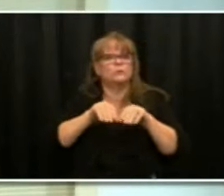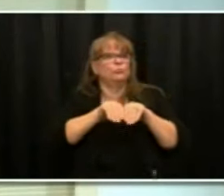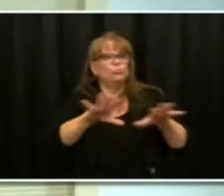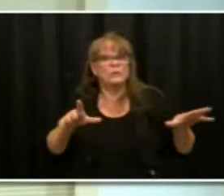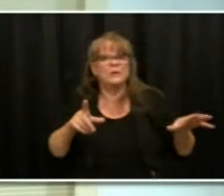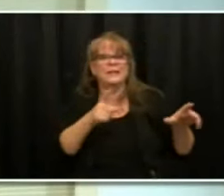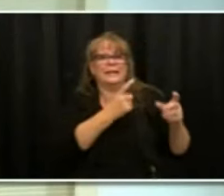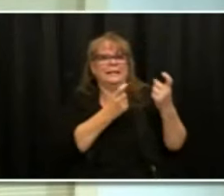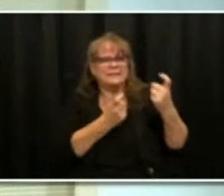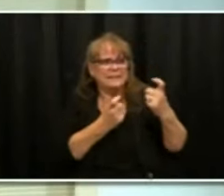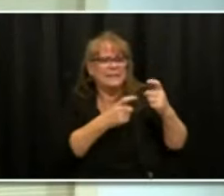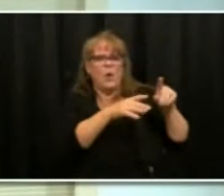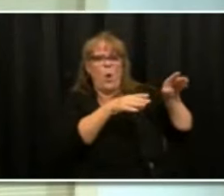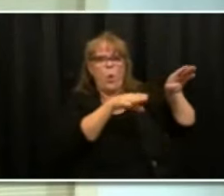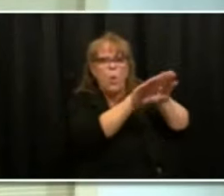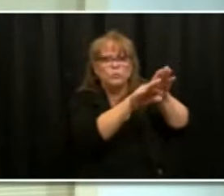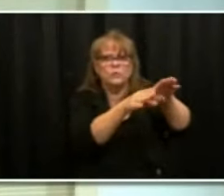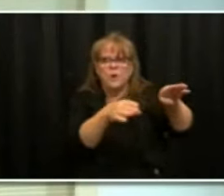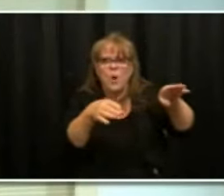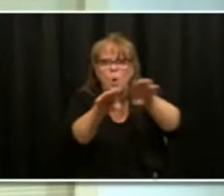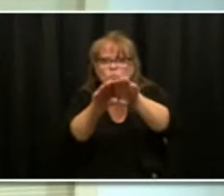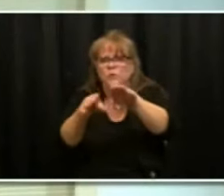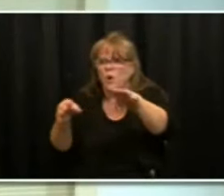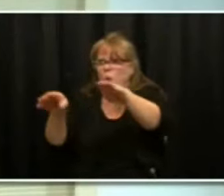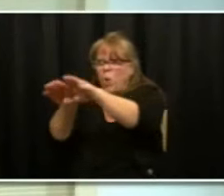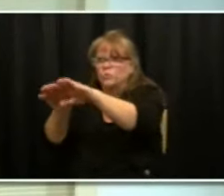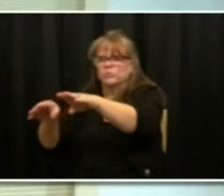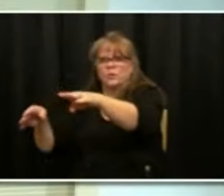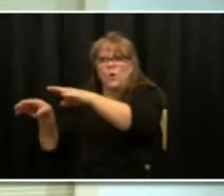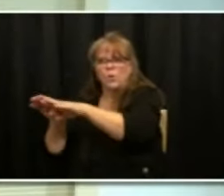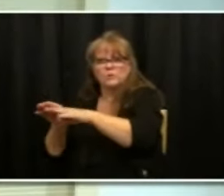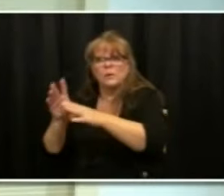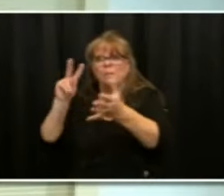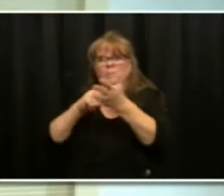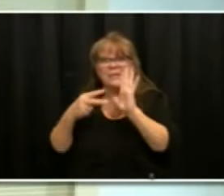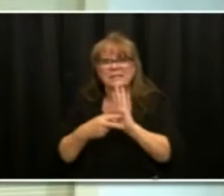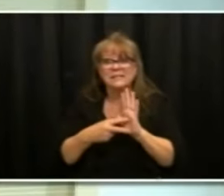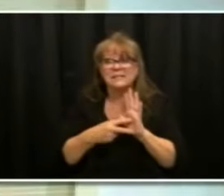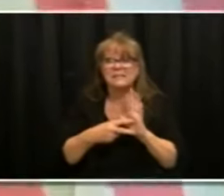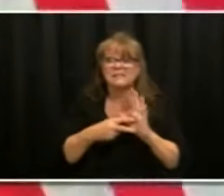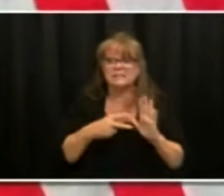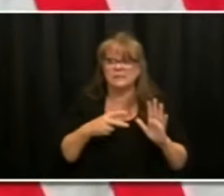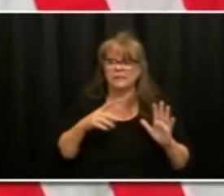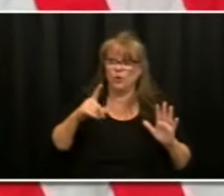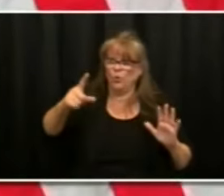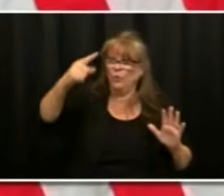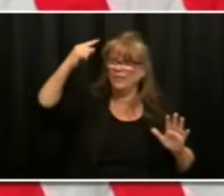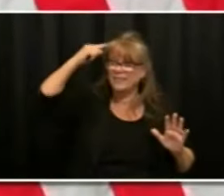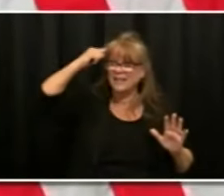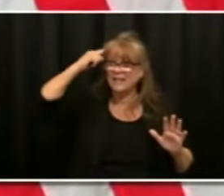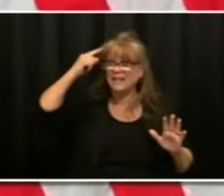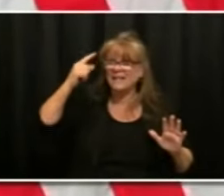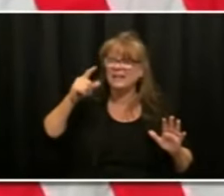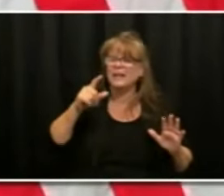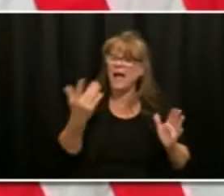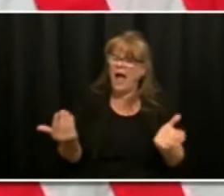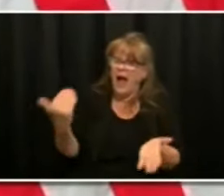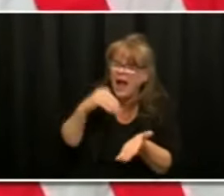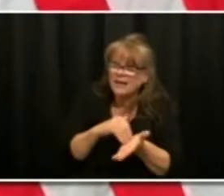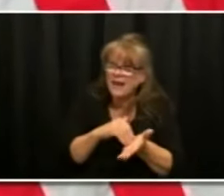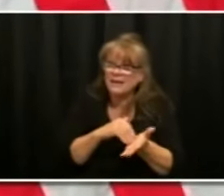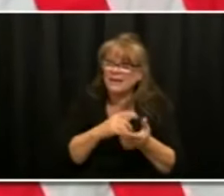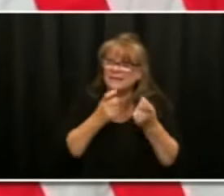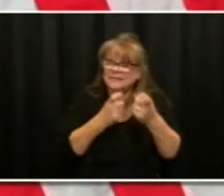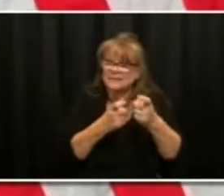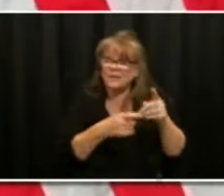a scenario, given these numbers, that we'd have to do that again? Well, you know, the strong public